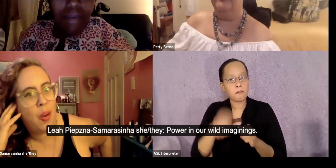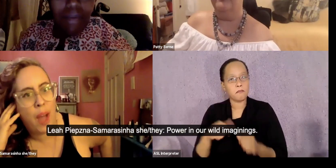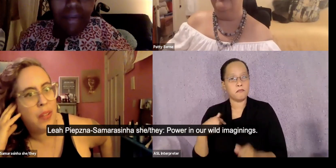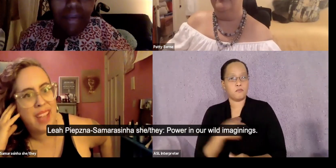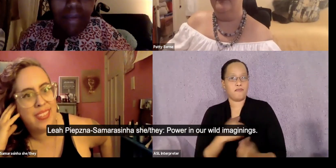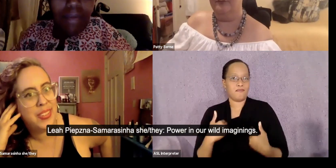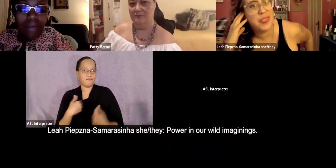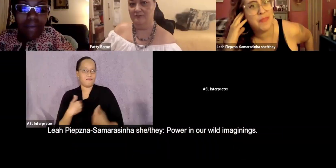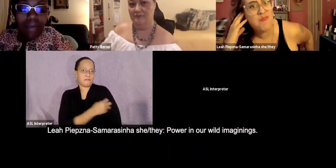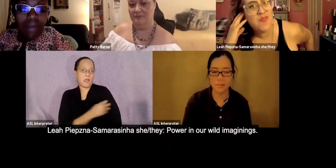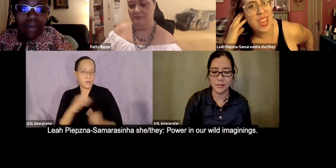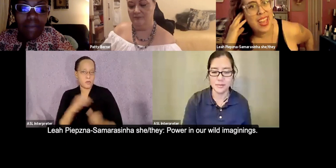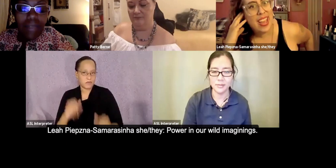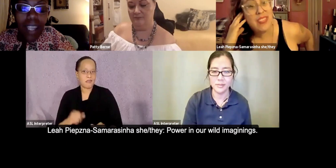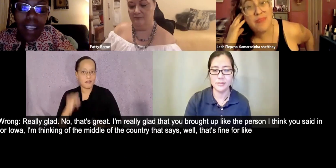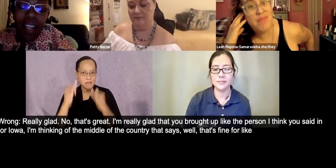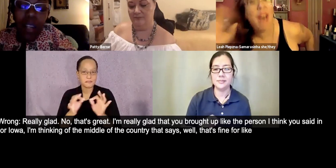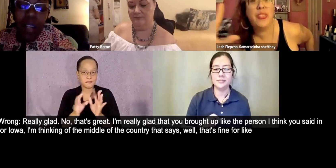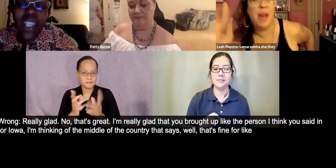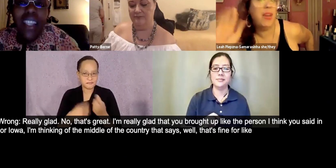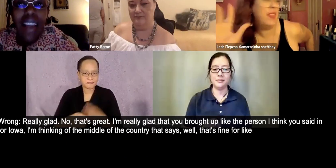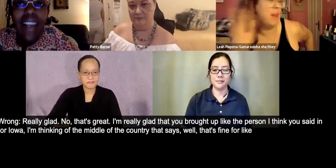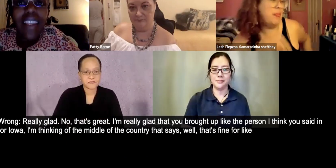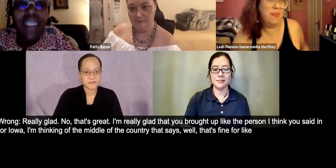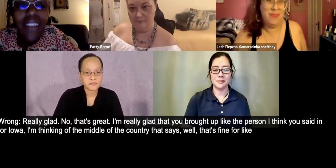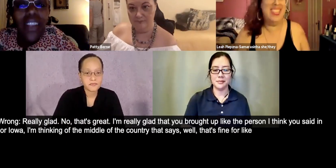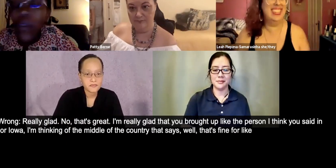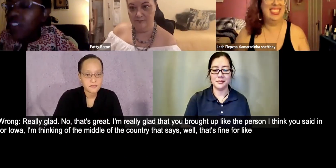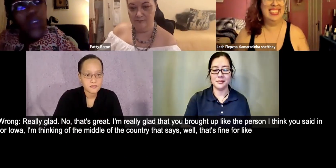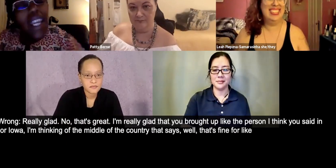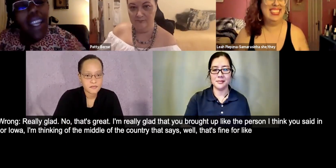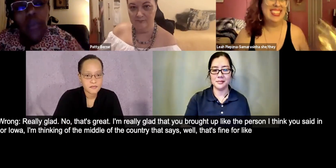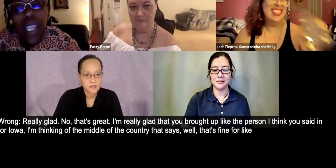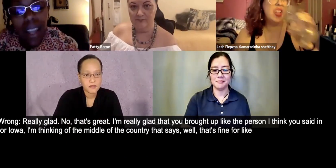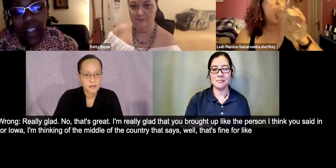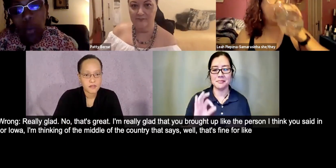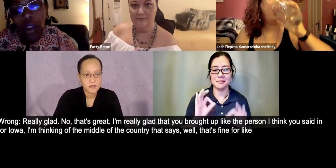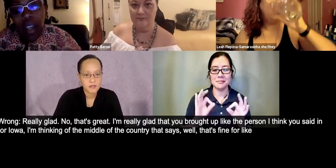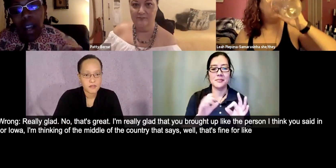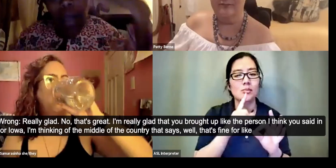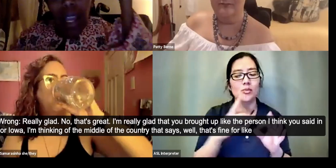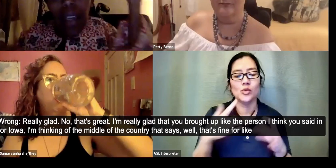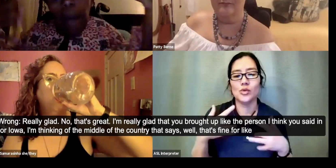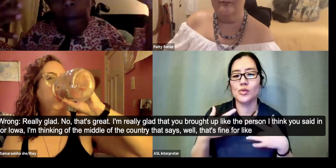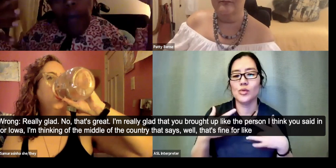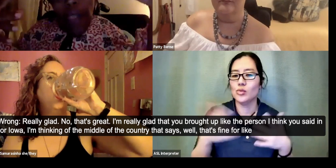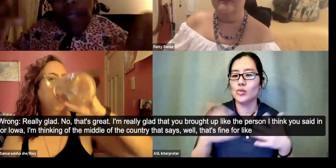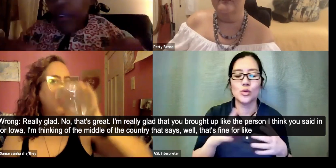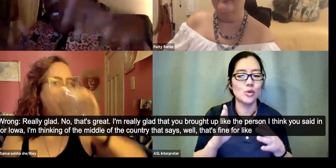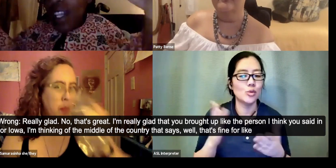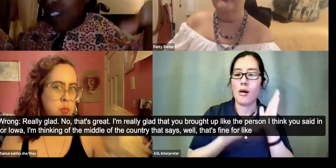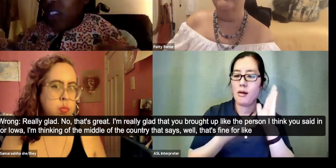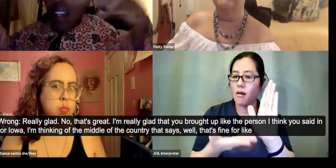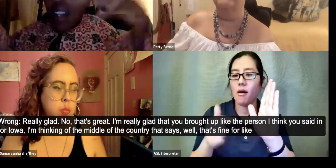our wild imaginings. I'm really glad. No, that's great. I'm really glad that you brought up like the